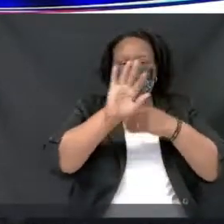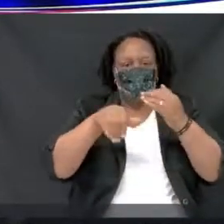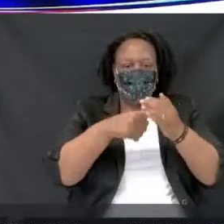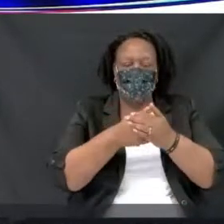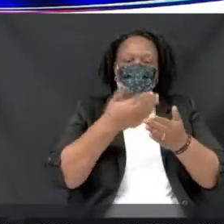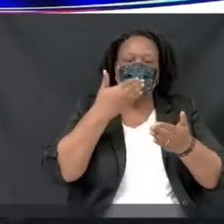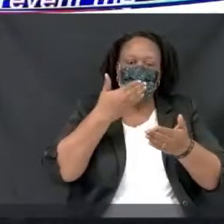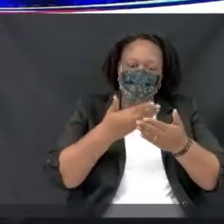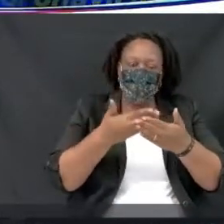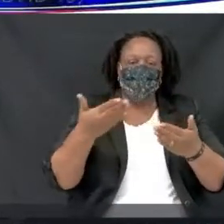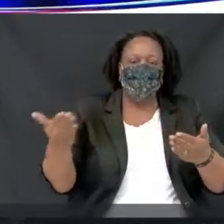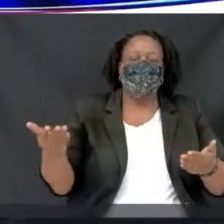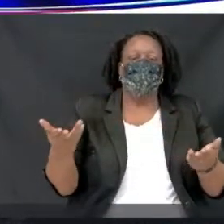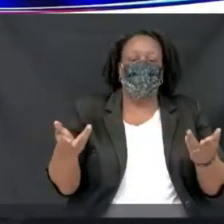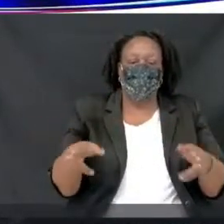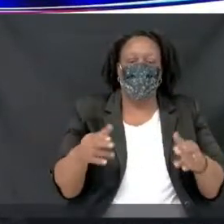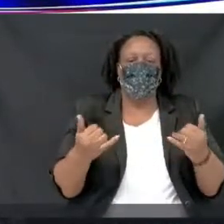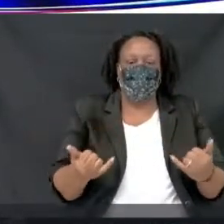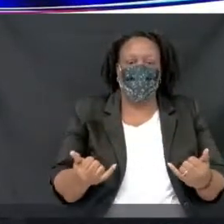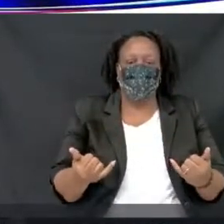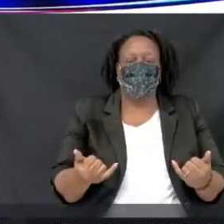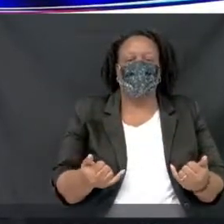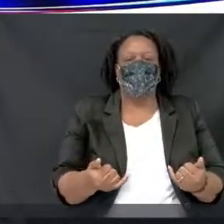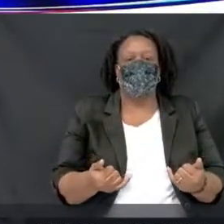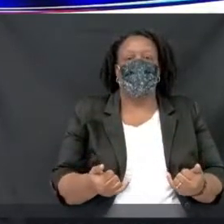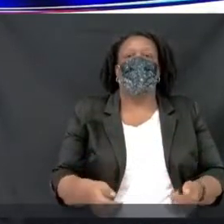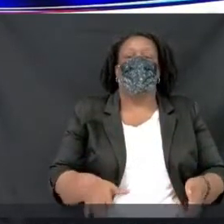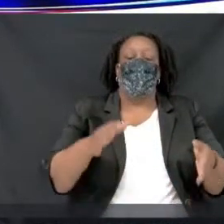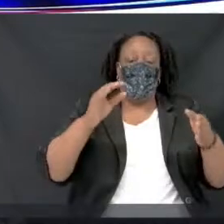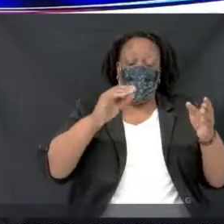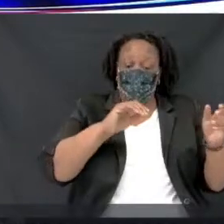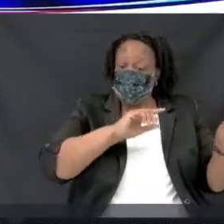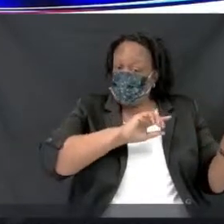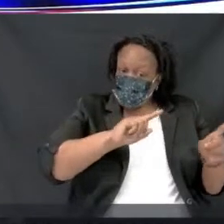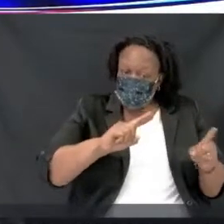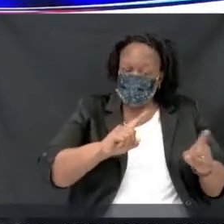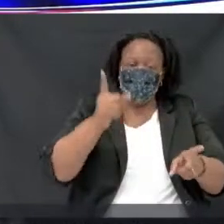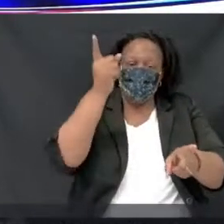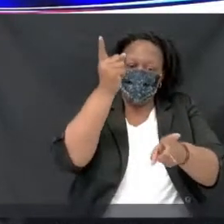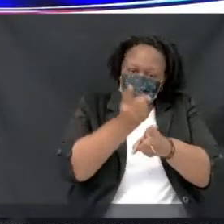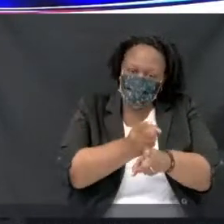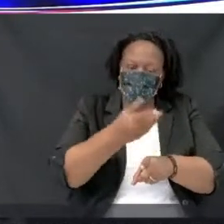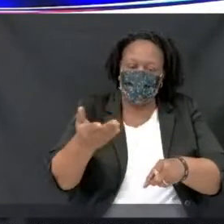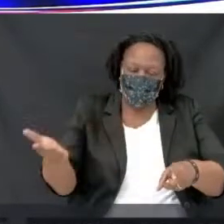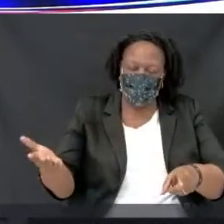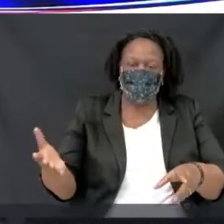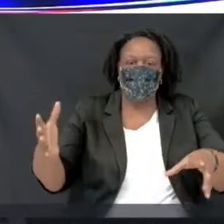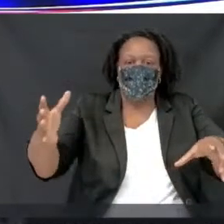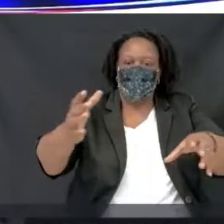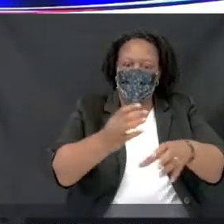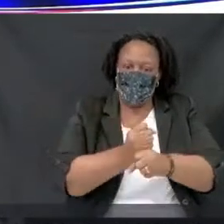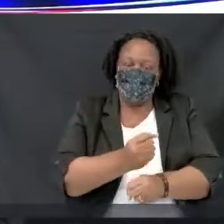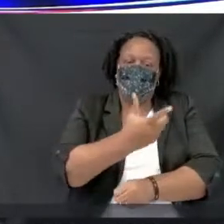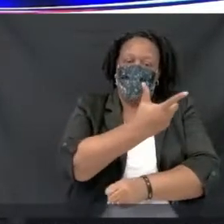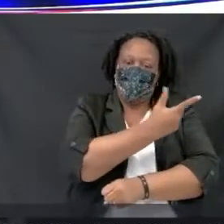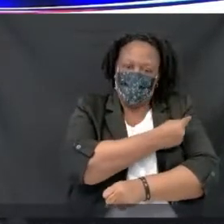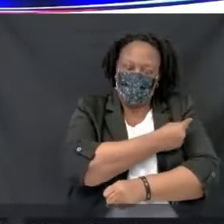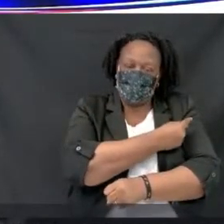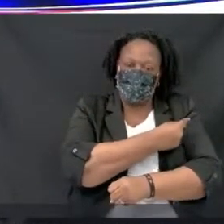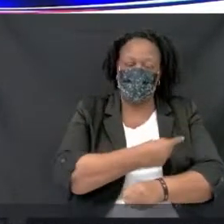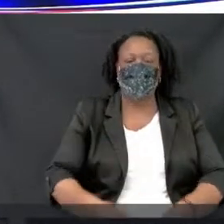this new phase, we ask that you continue to act responsibly and get vaccinated, and continue to adhere to all